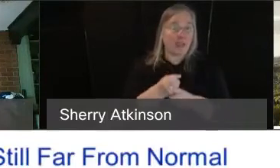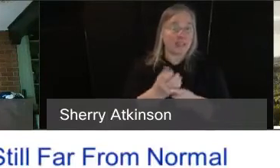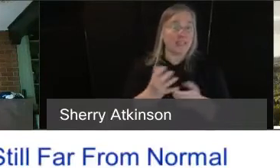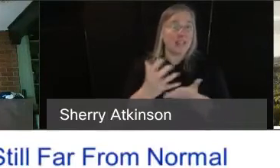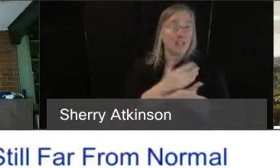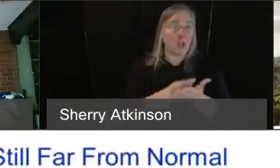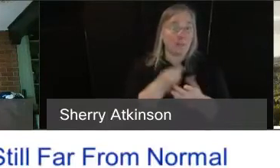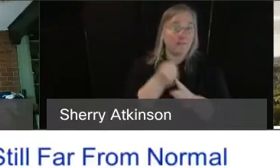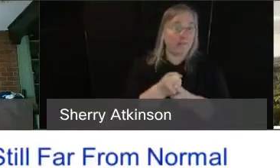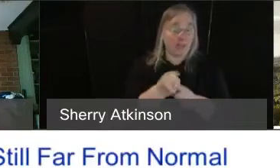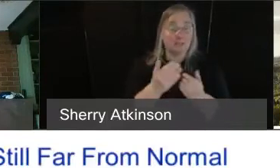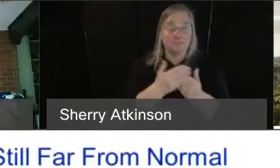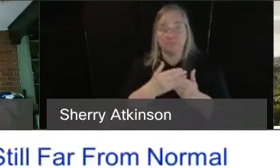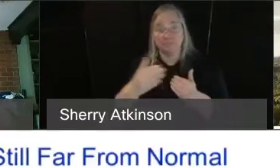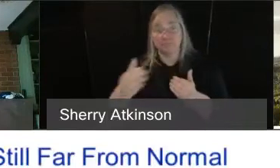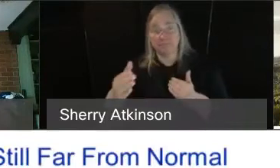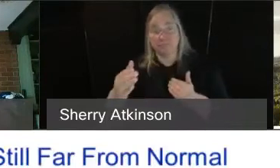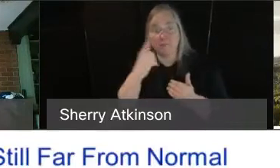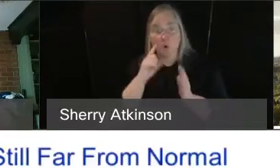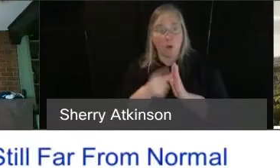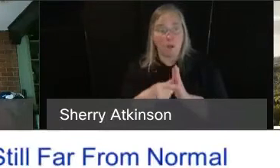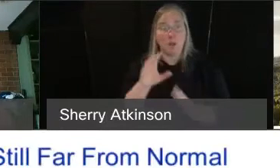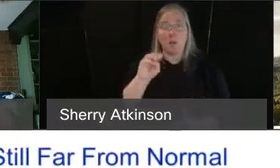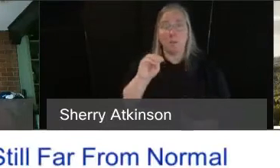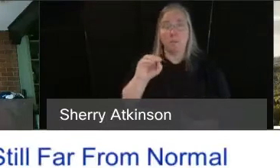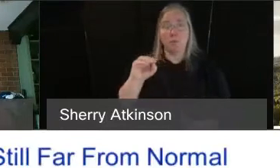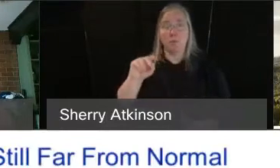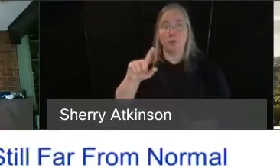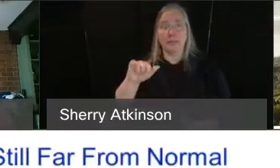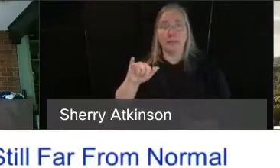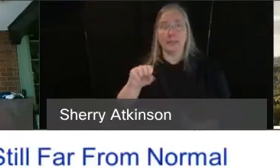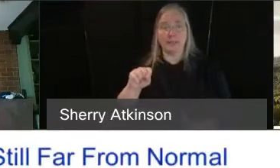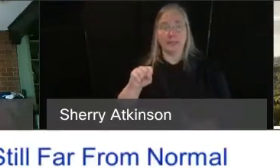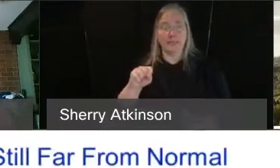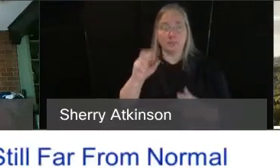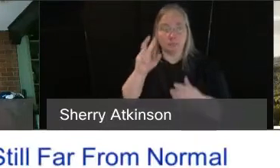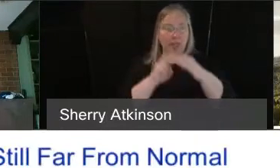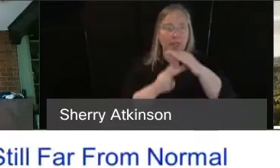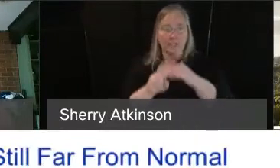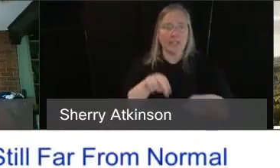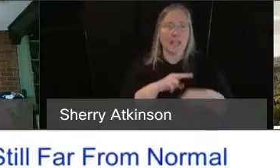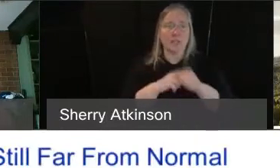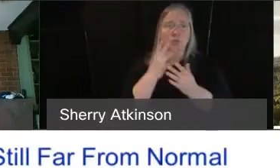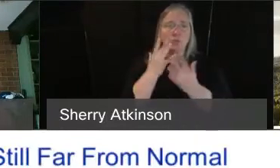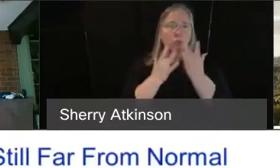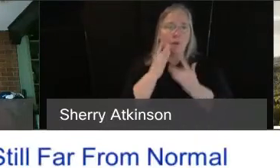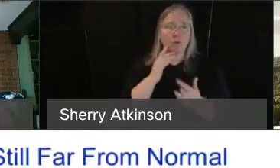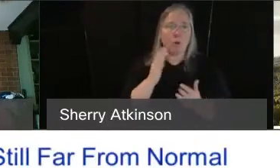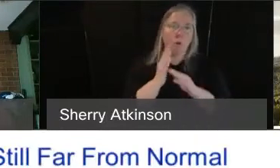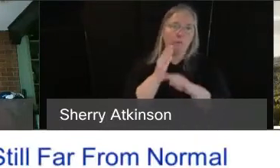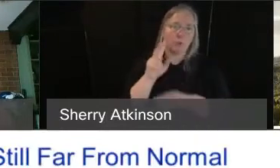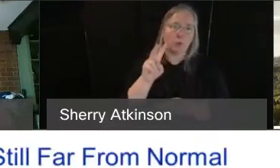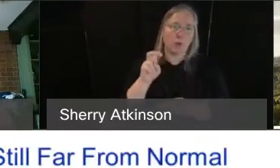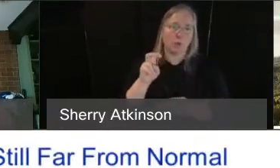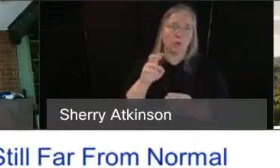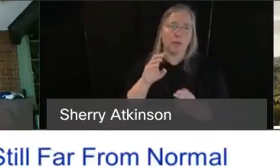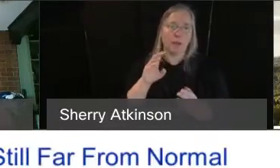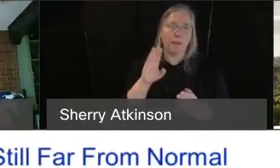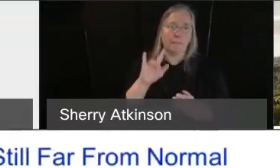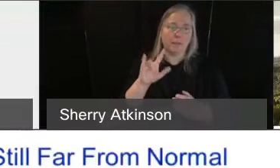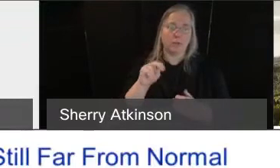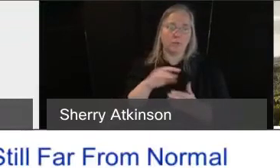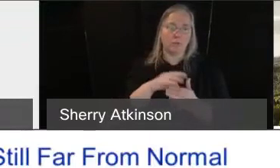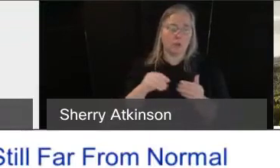forward. So Moody's is predicting that there's a national shortfall of over $200 billion at state level. When you